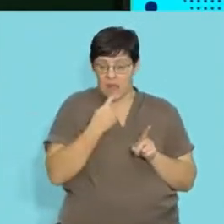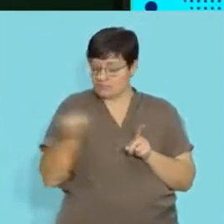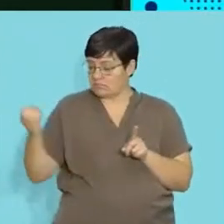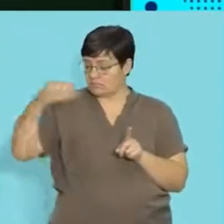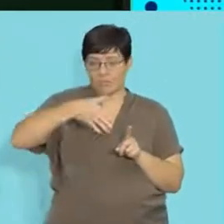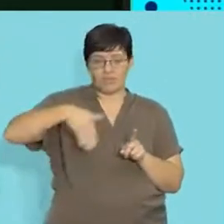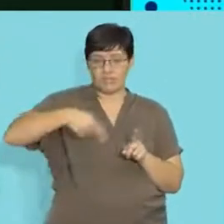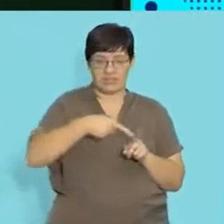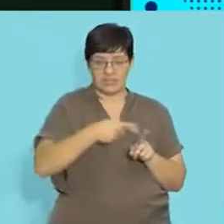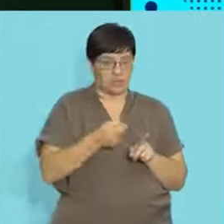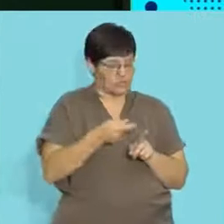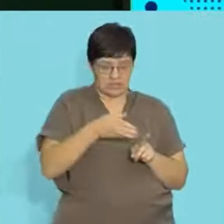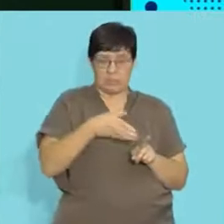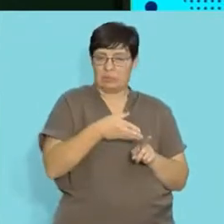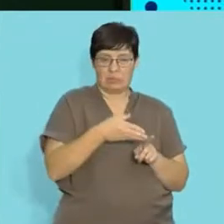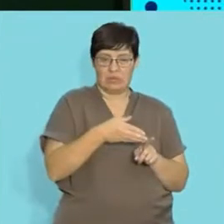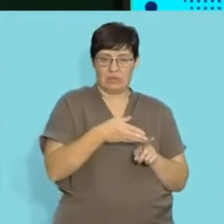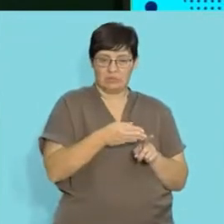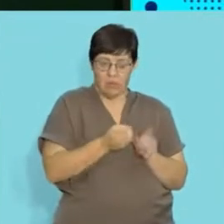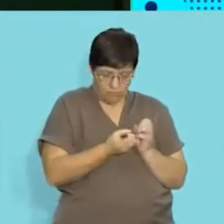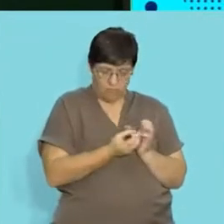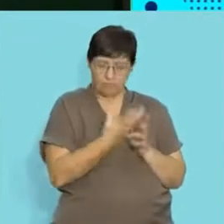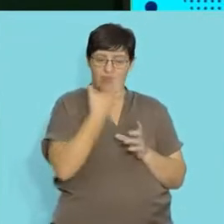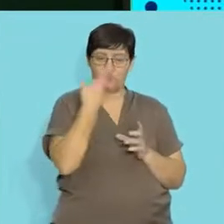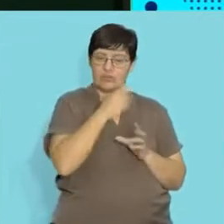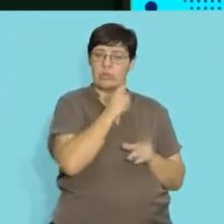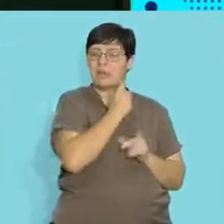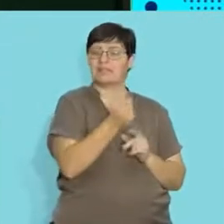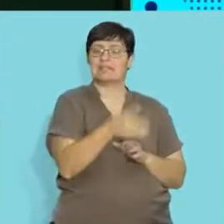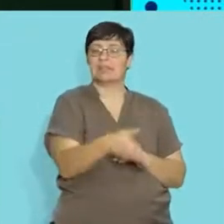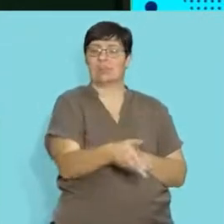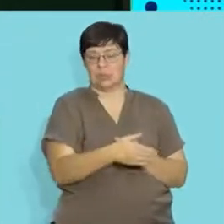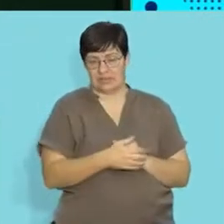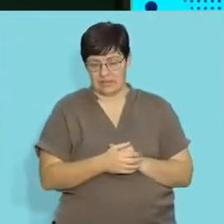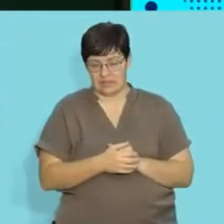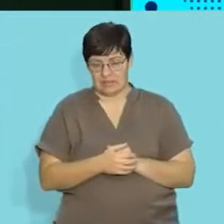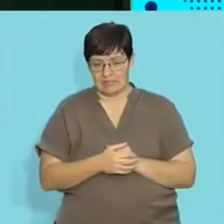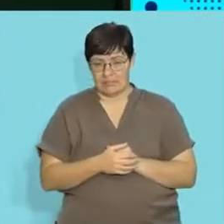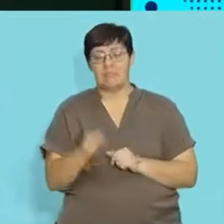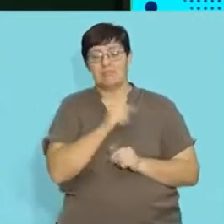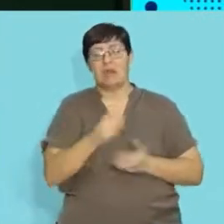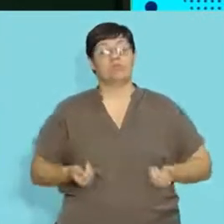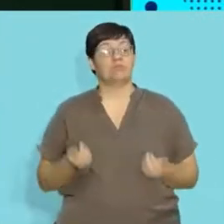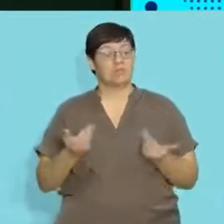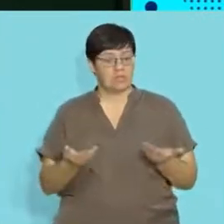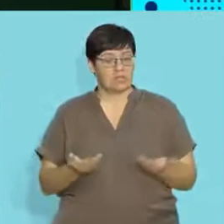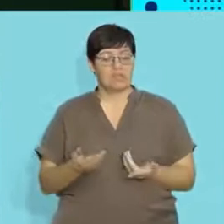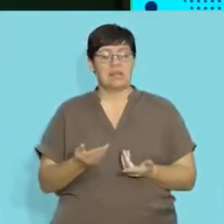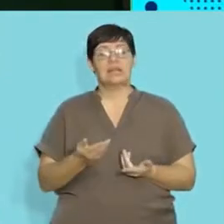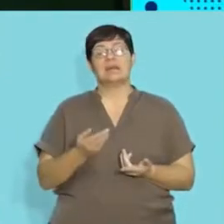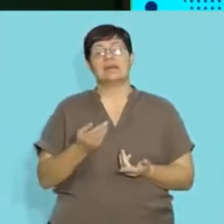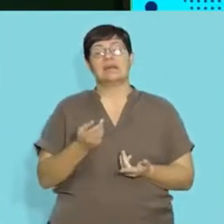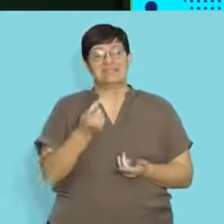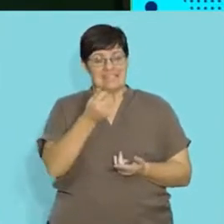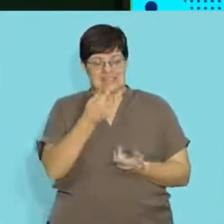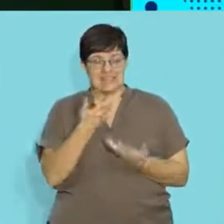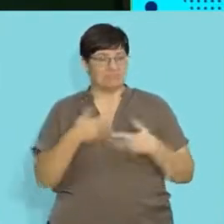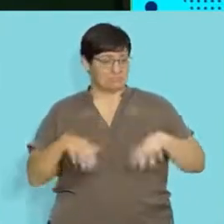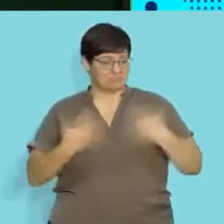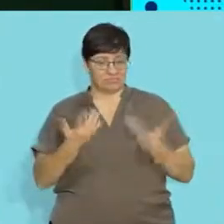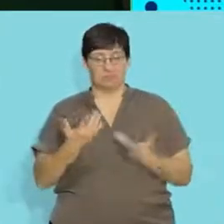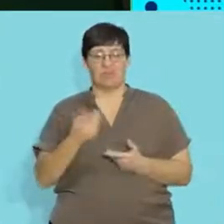up with this fruit that has rapidly grown essentially without having the seeds. And so this has produced seedless fruit, and we see